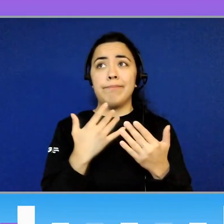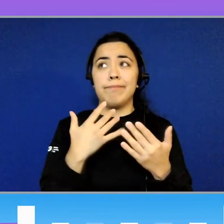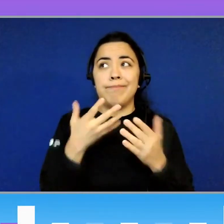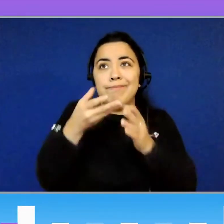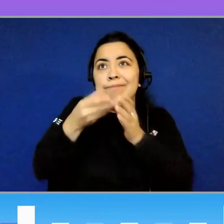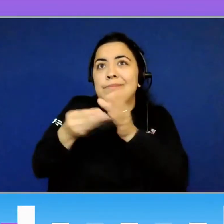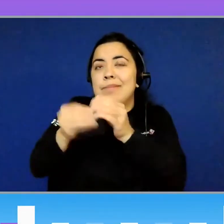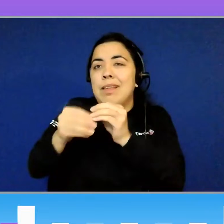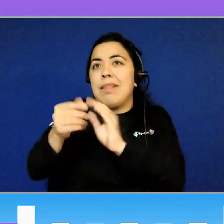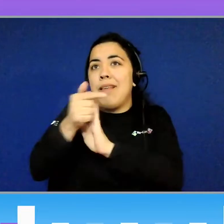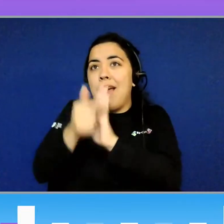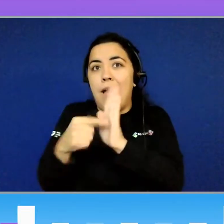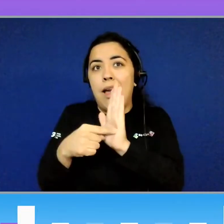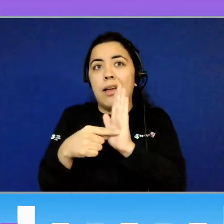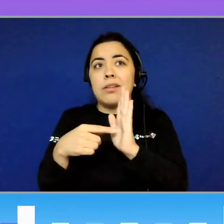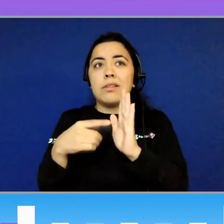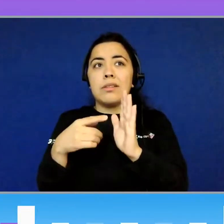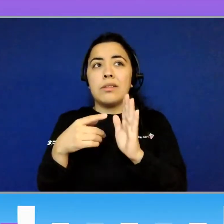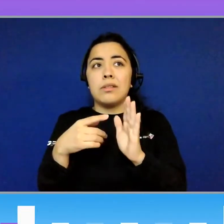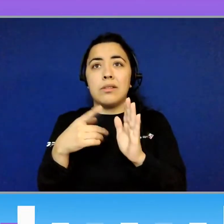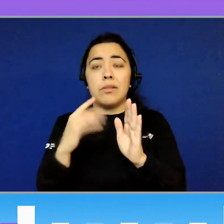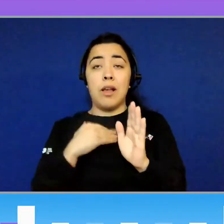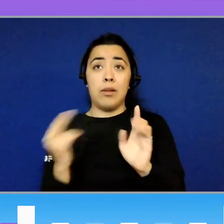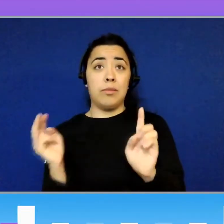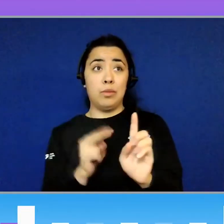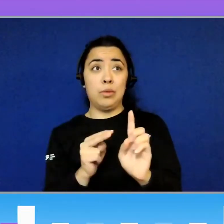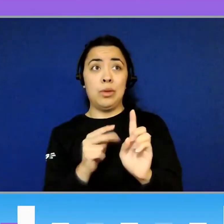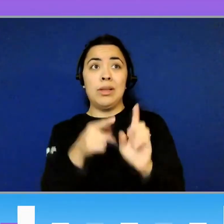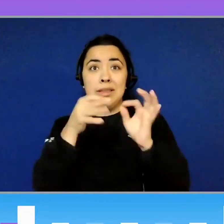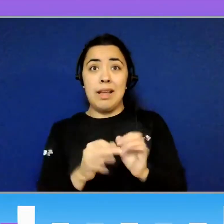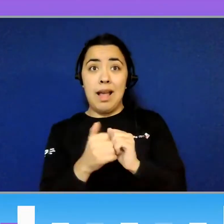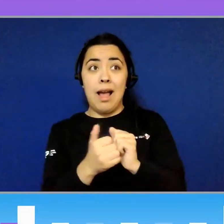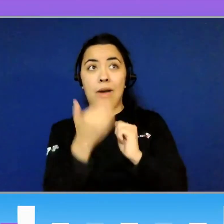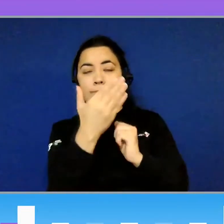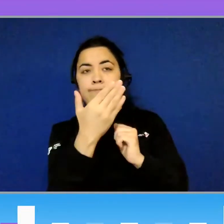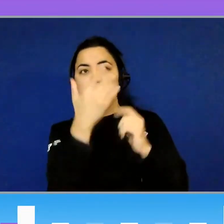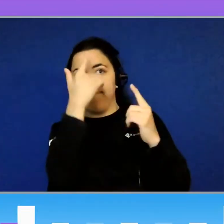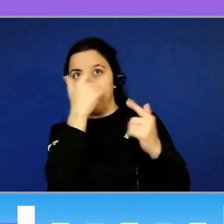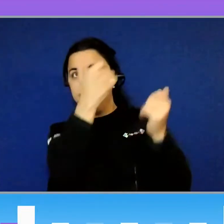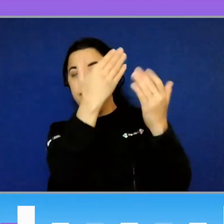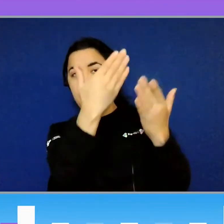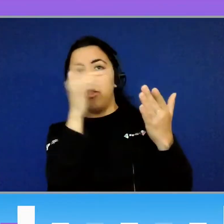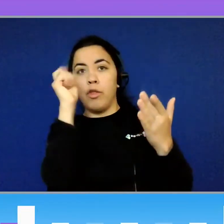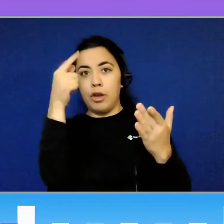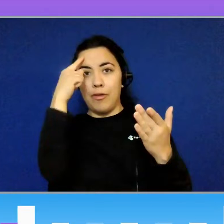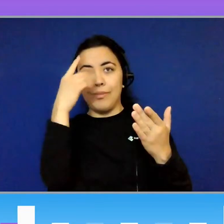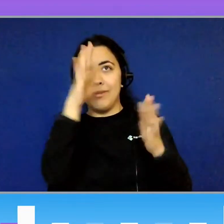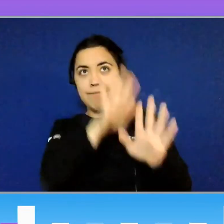were decided, in our point of view, obviously, by our national governments. But we will get into that.